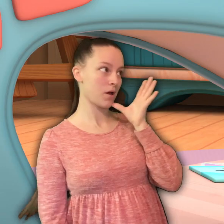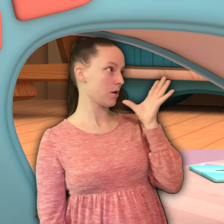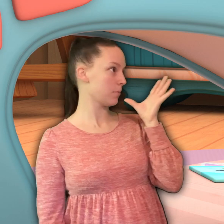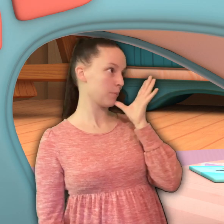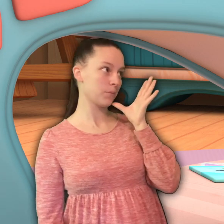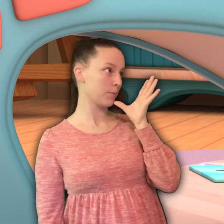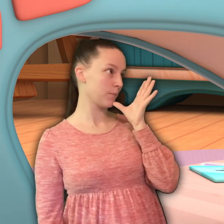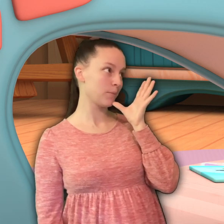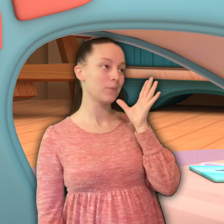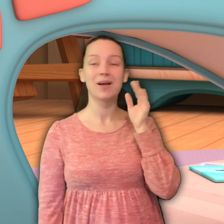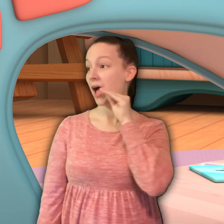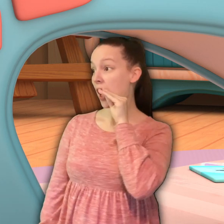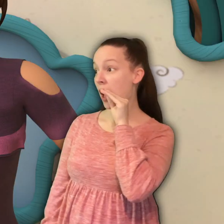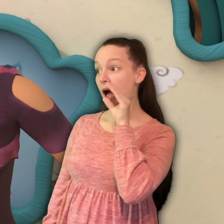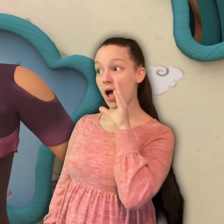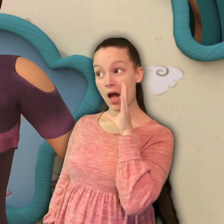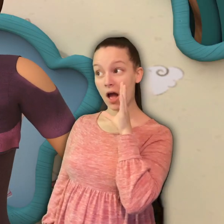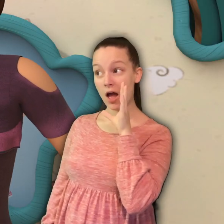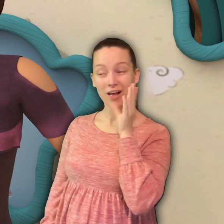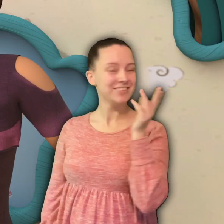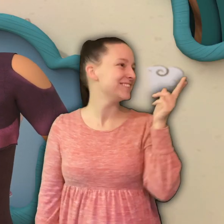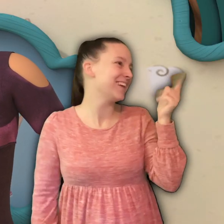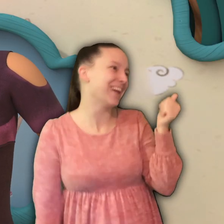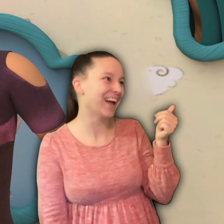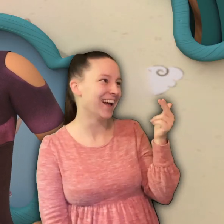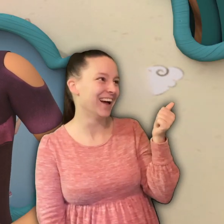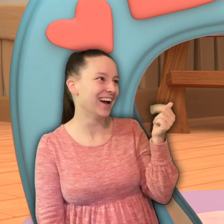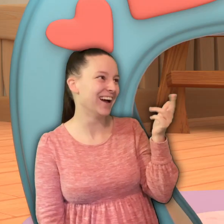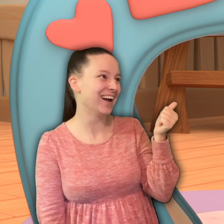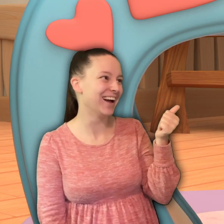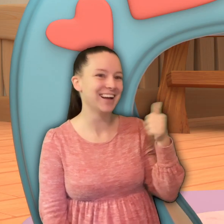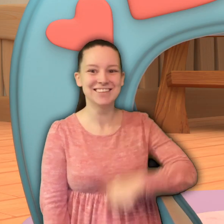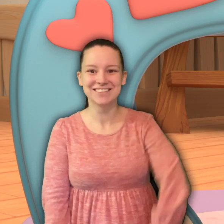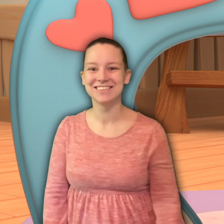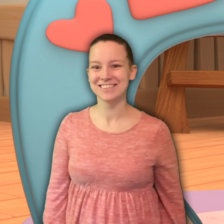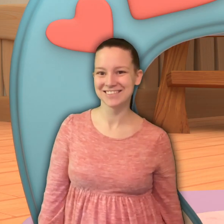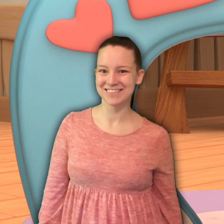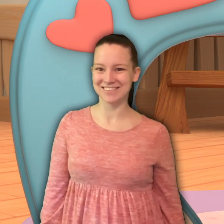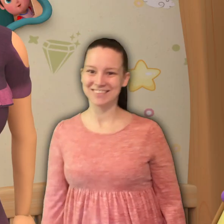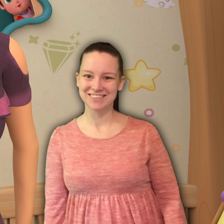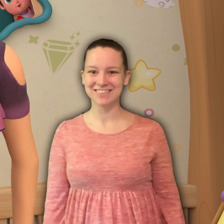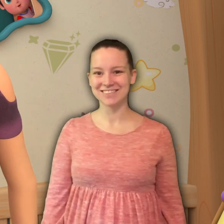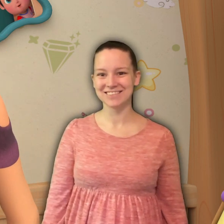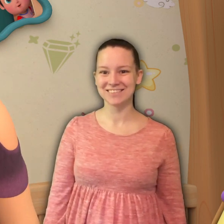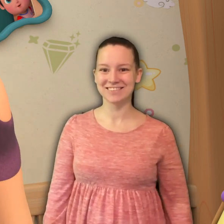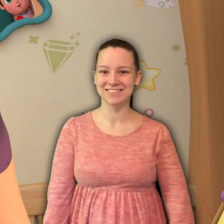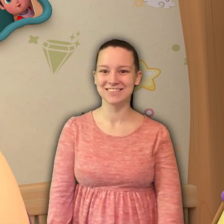lies, No, Mama! Open your mouth, Ha, Ha, Ha!